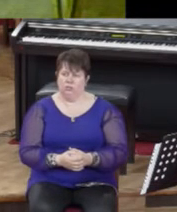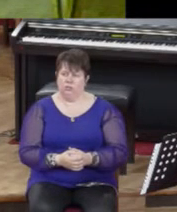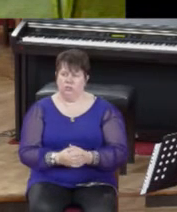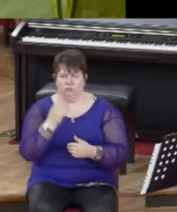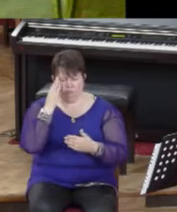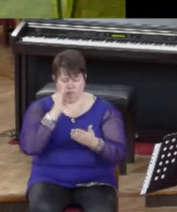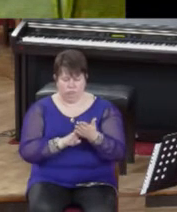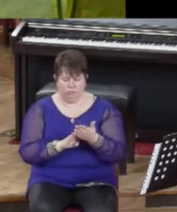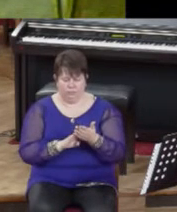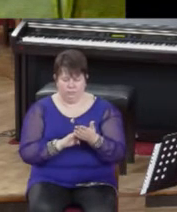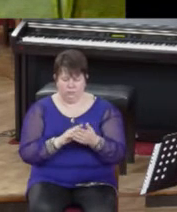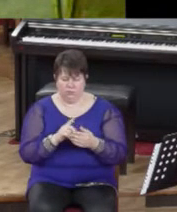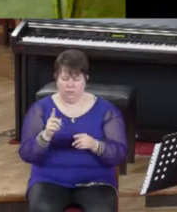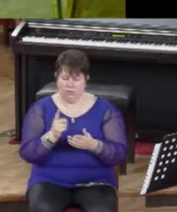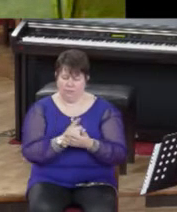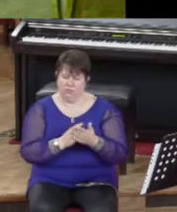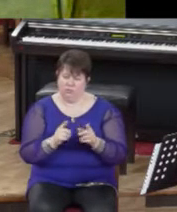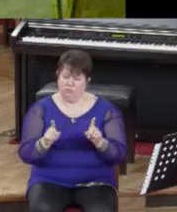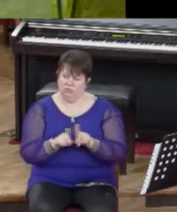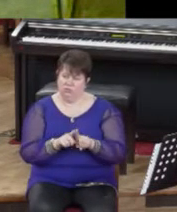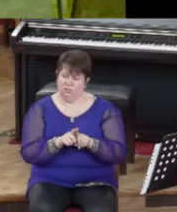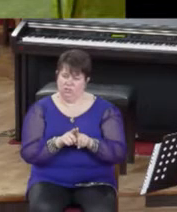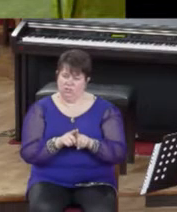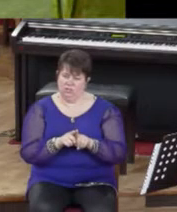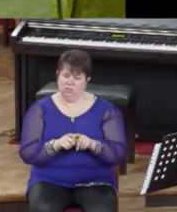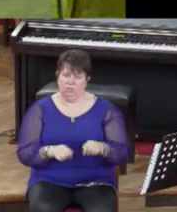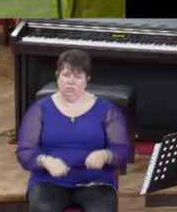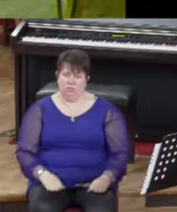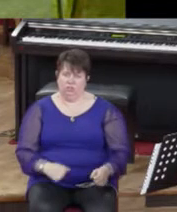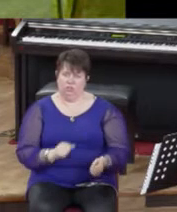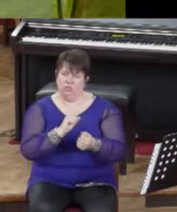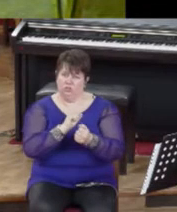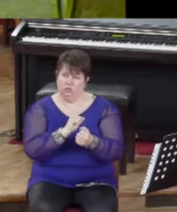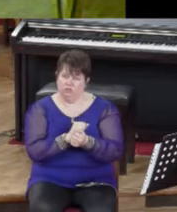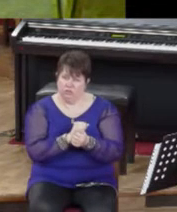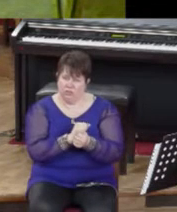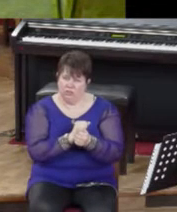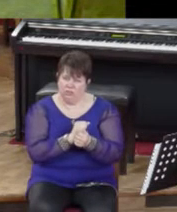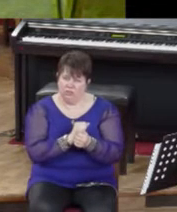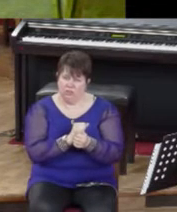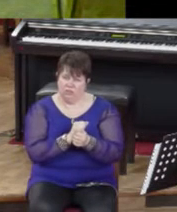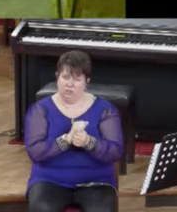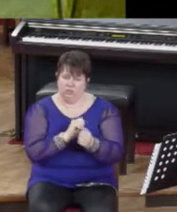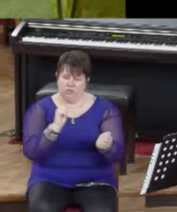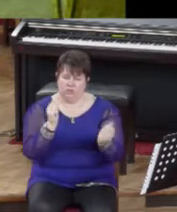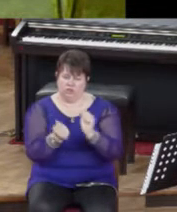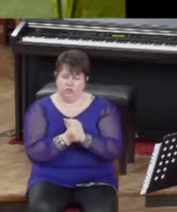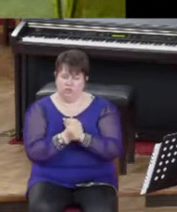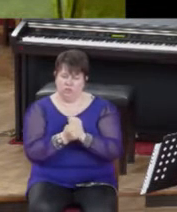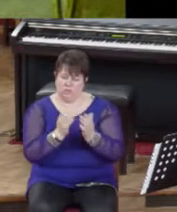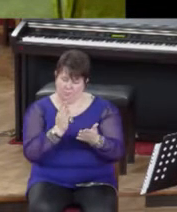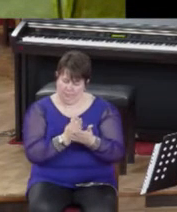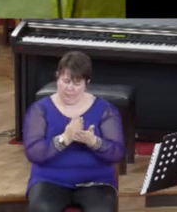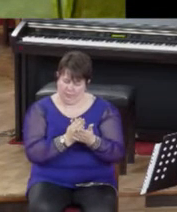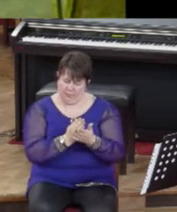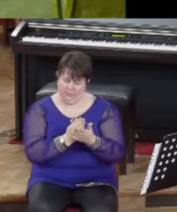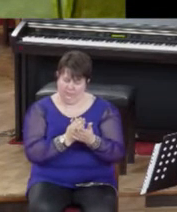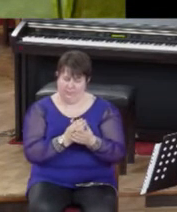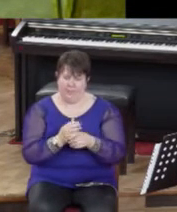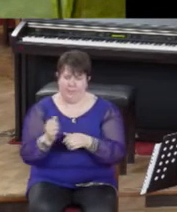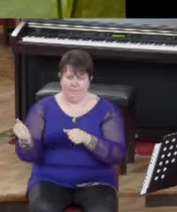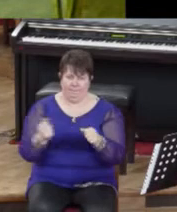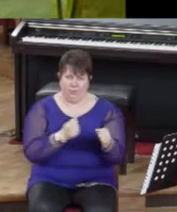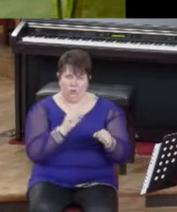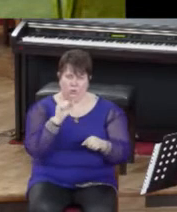what's happening today. The jailer not only comes to faith and is baptized himself, but he brings his whole